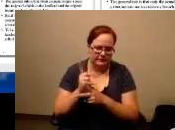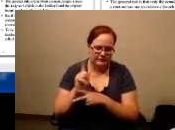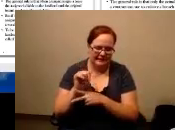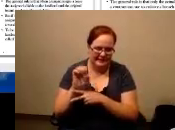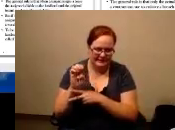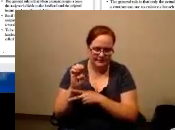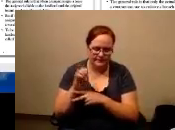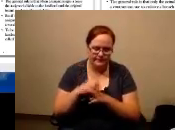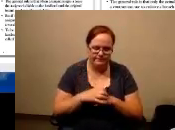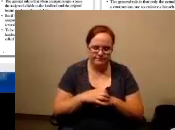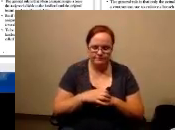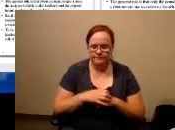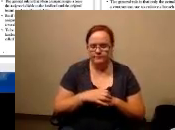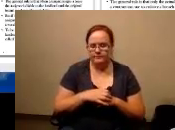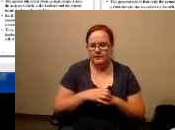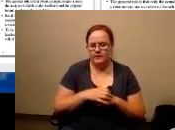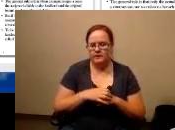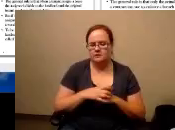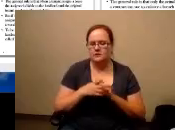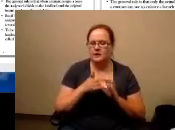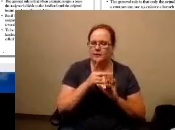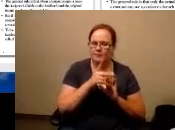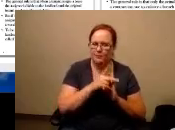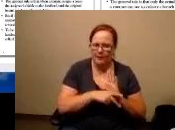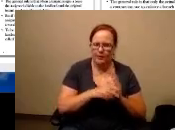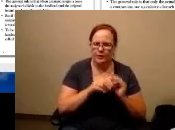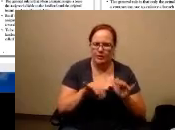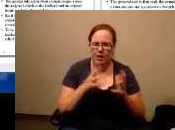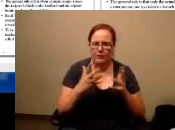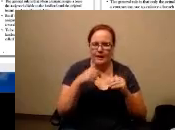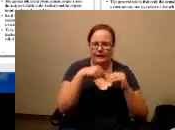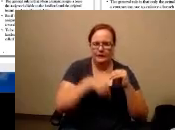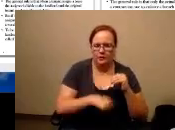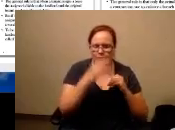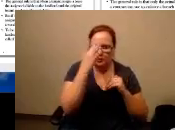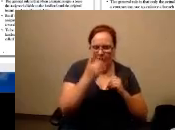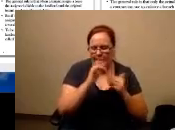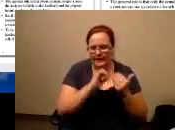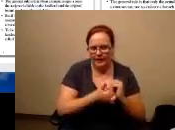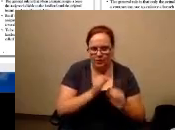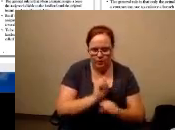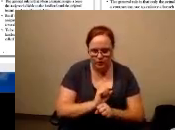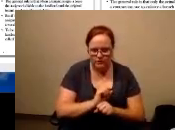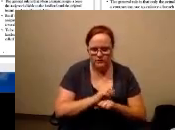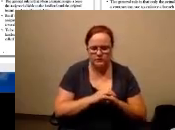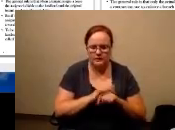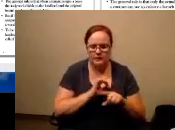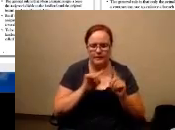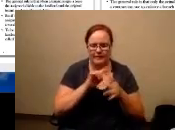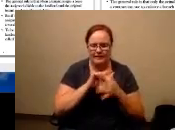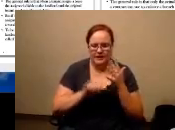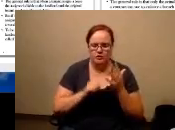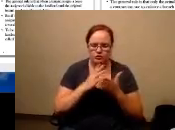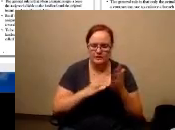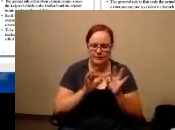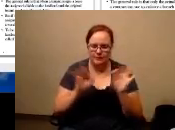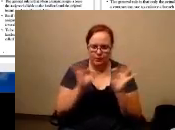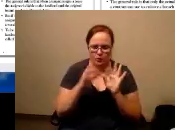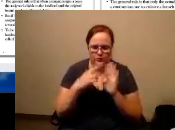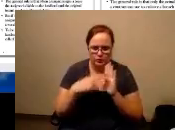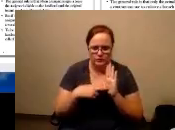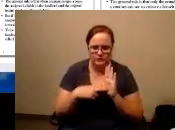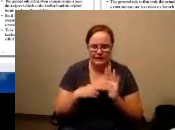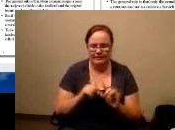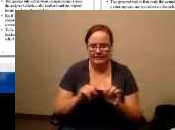And, property law may get into this a little deeper about why this is and how it works. But these are some important general rules.